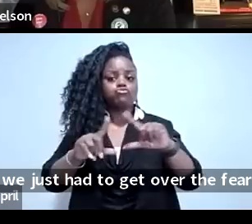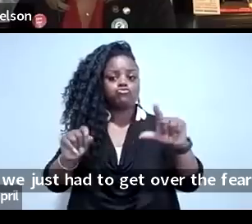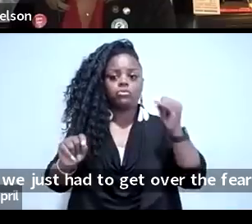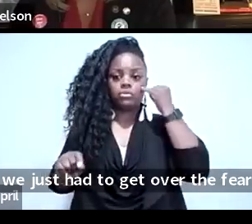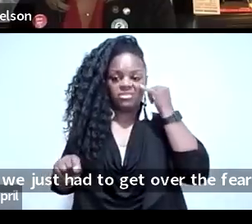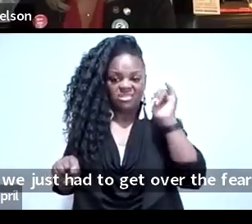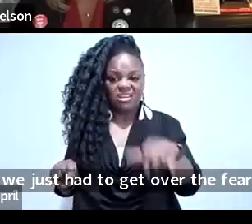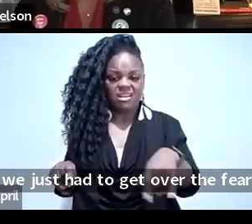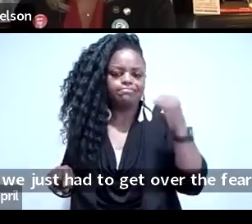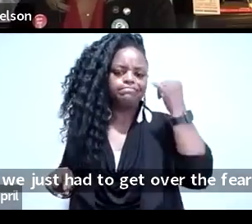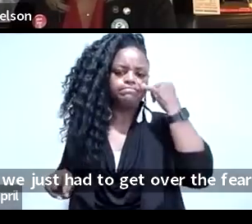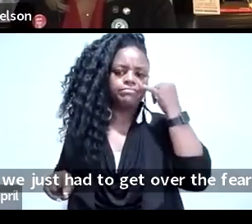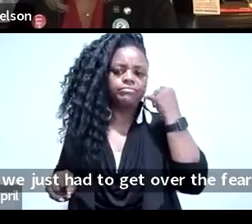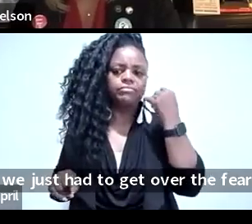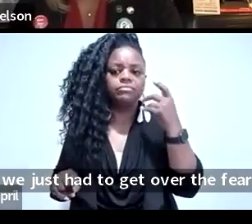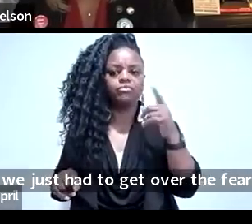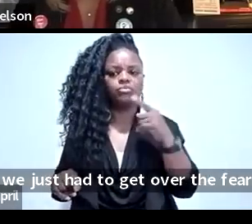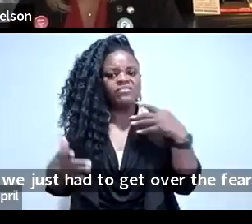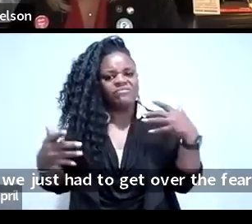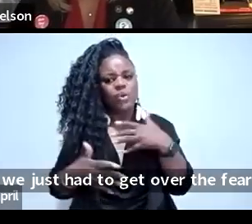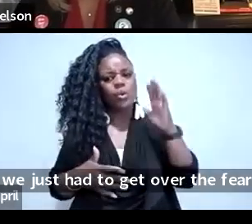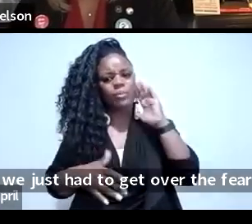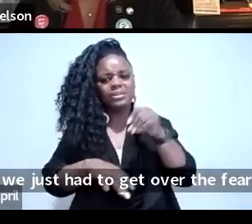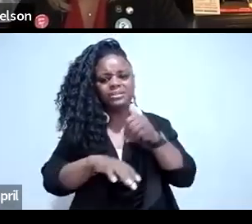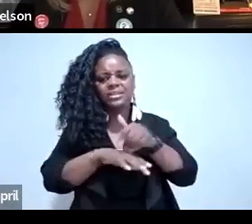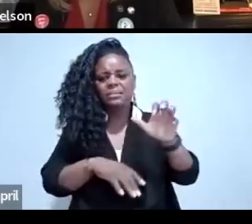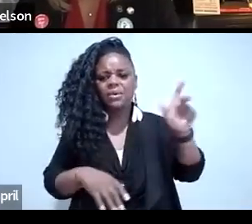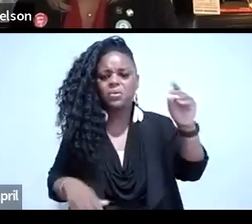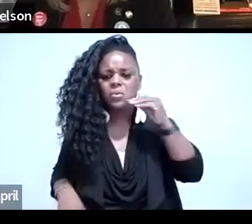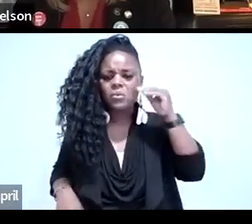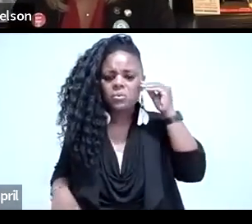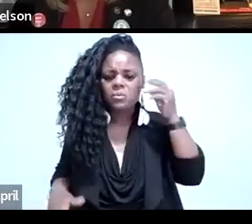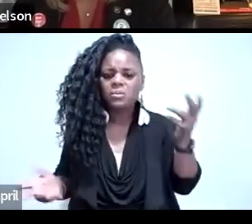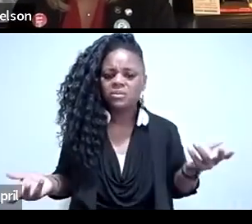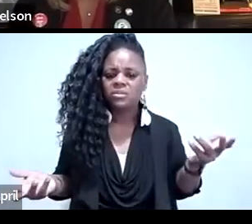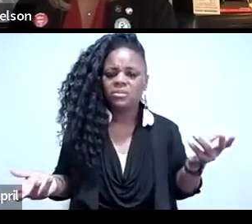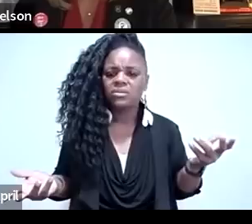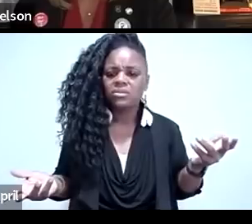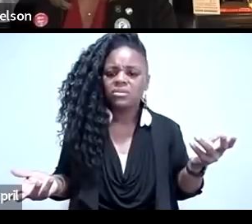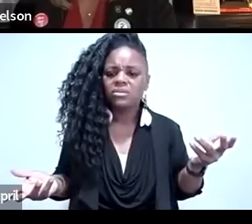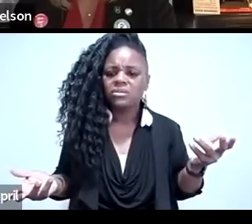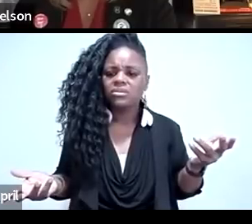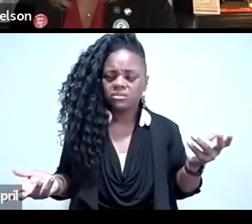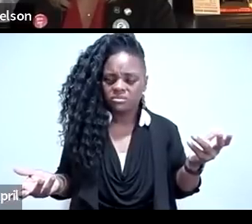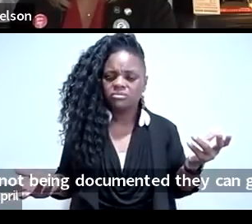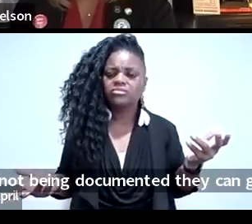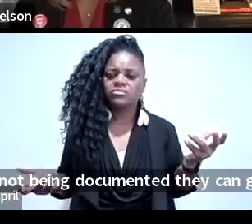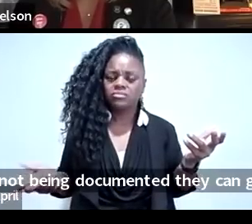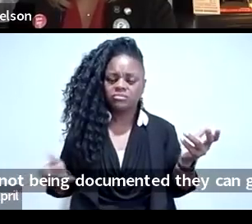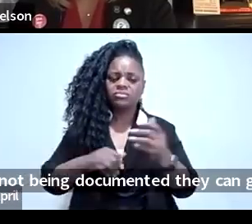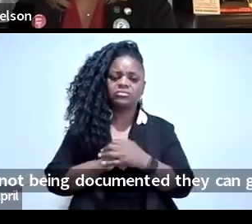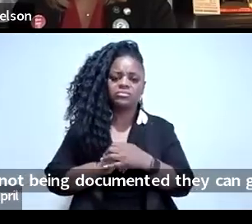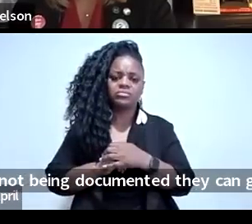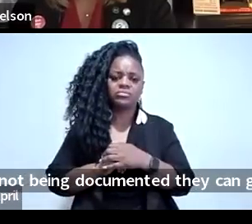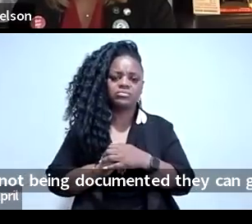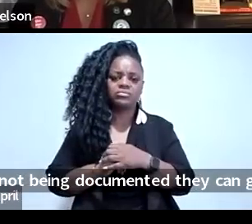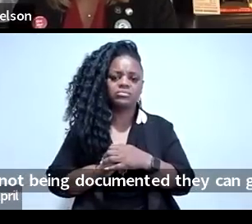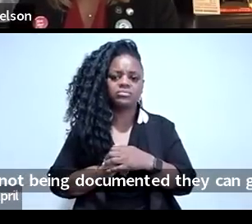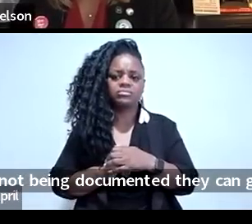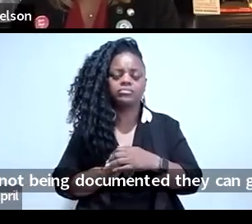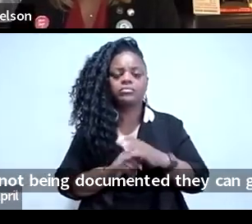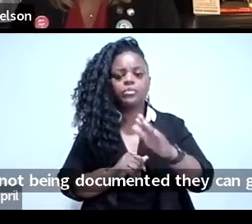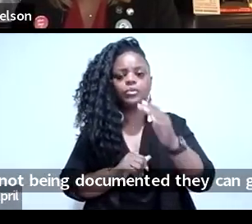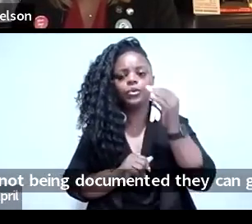with the AWS surveillance, the Ring, all these technology issues